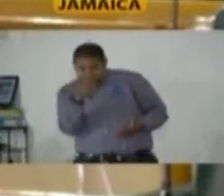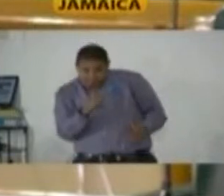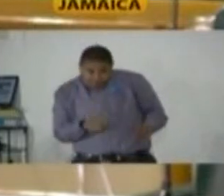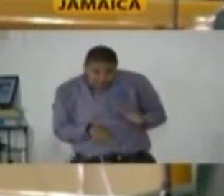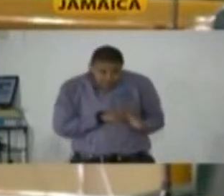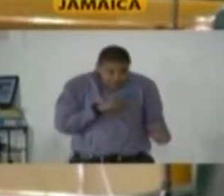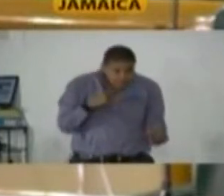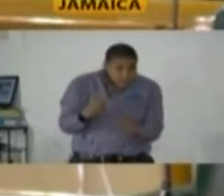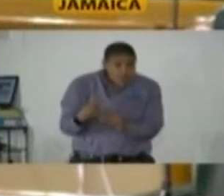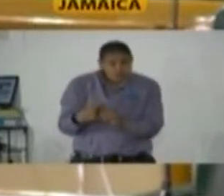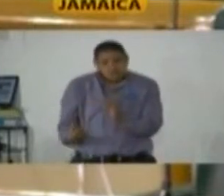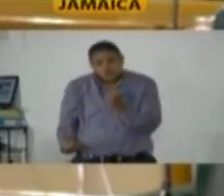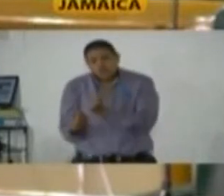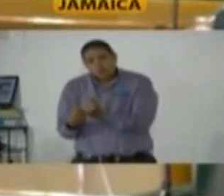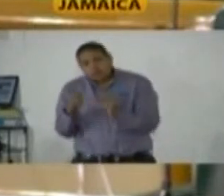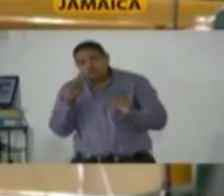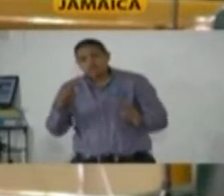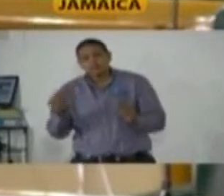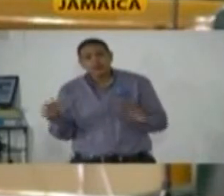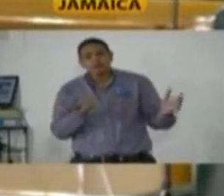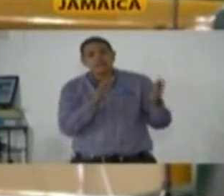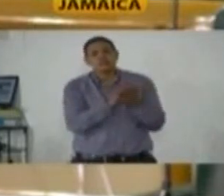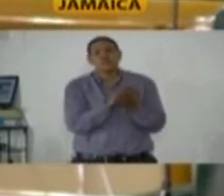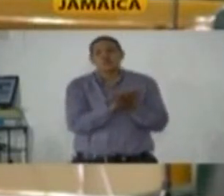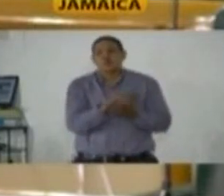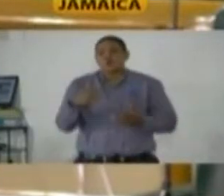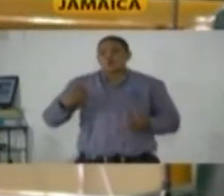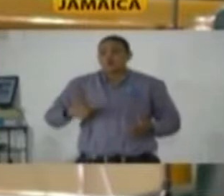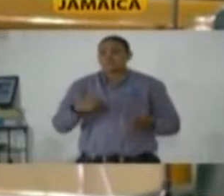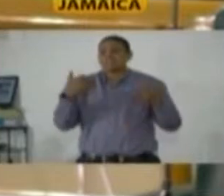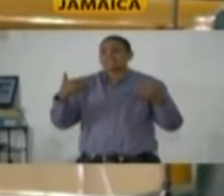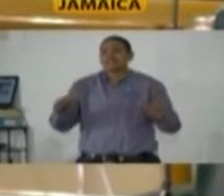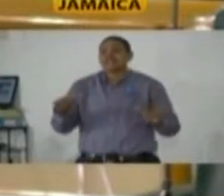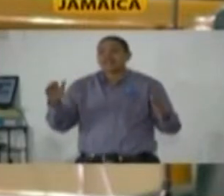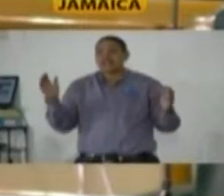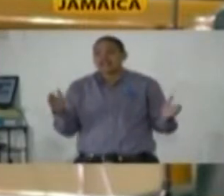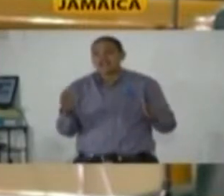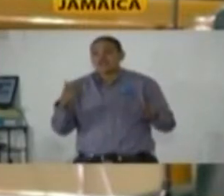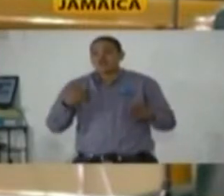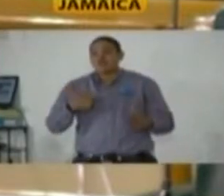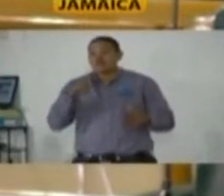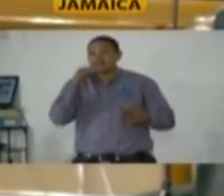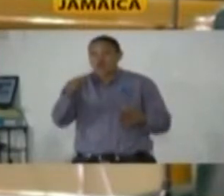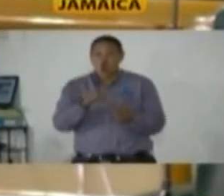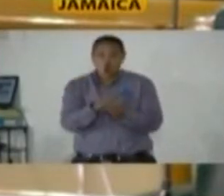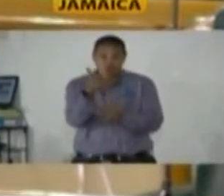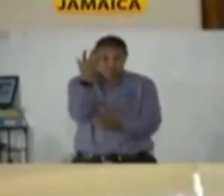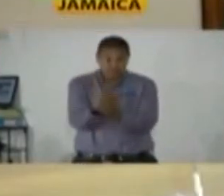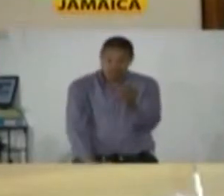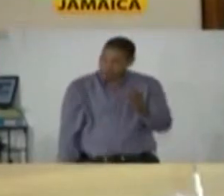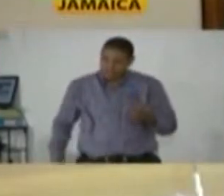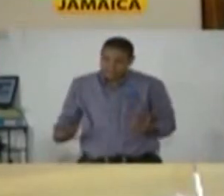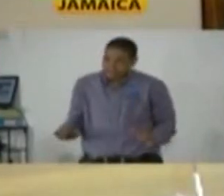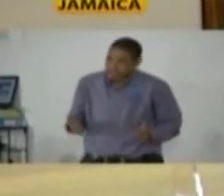our schools. We're still encouraging mask wearing because we're not out of the COVID fog just